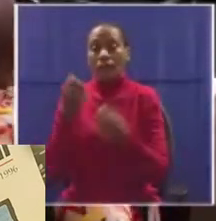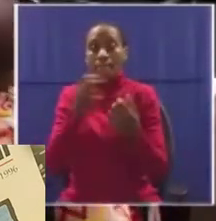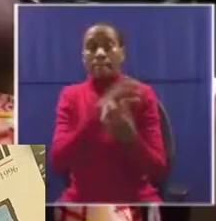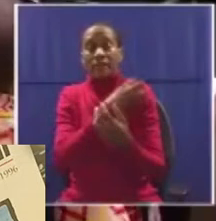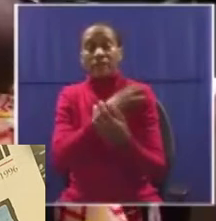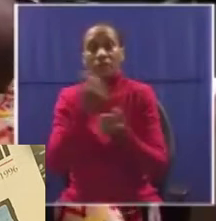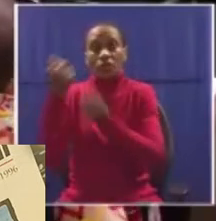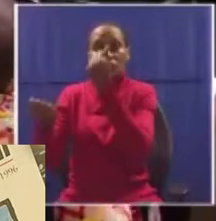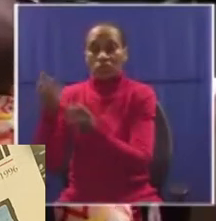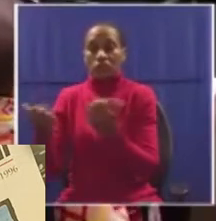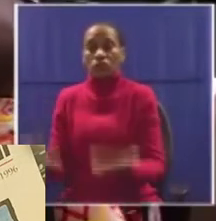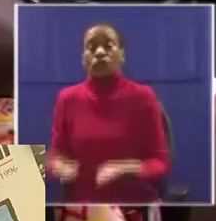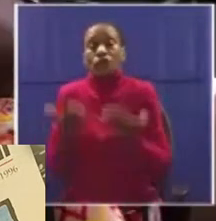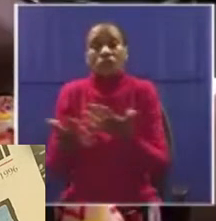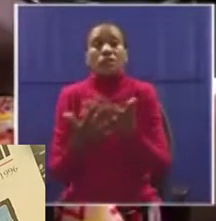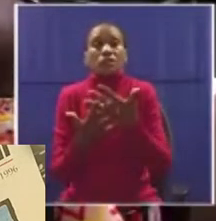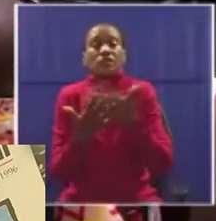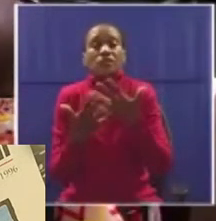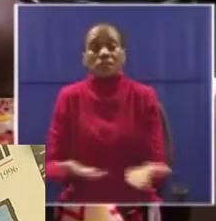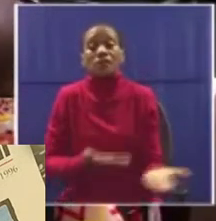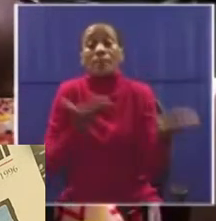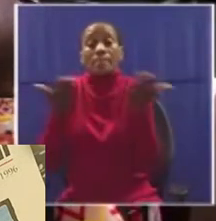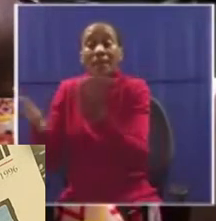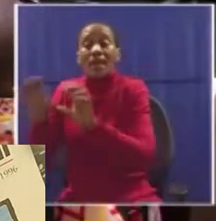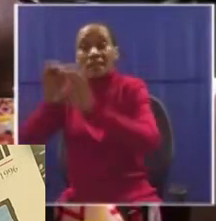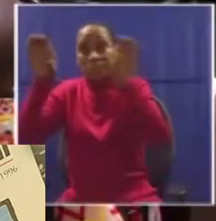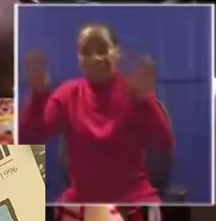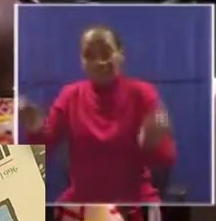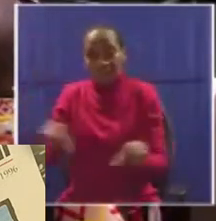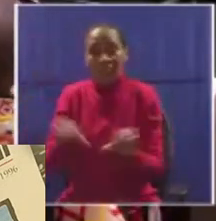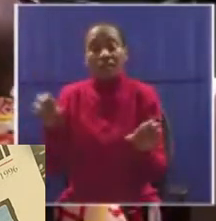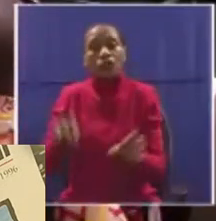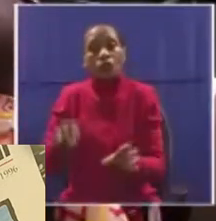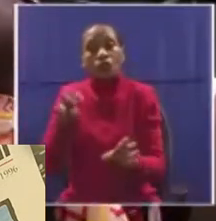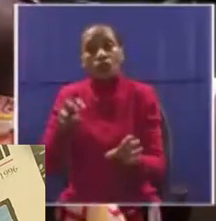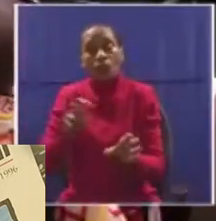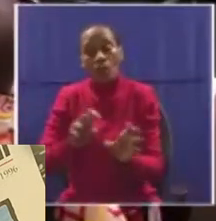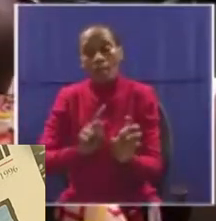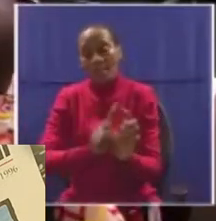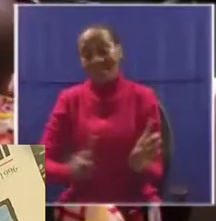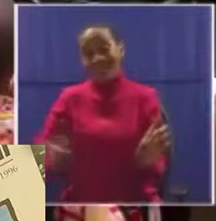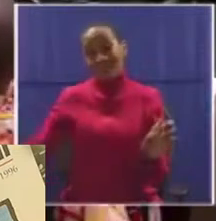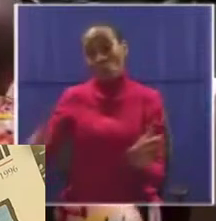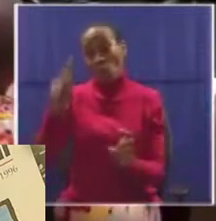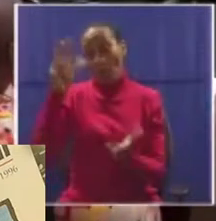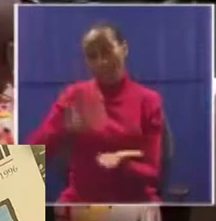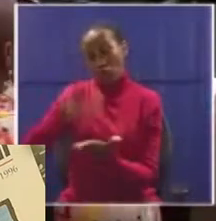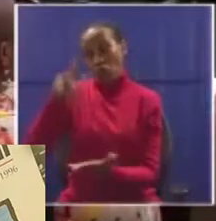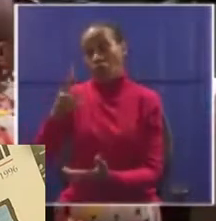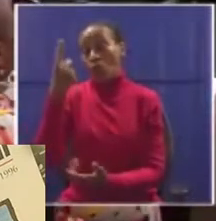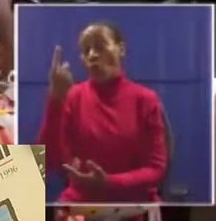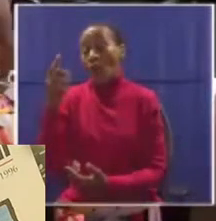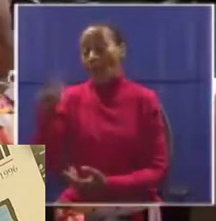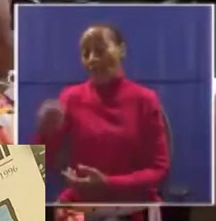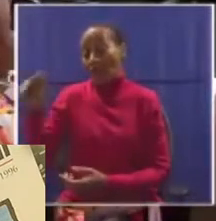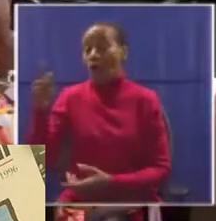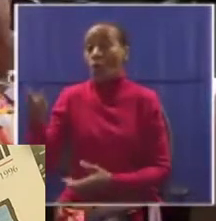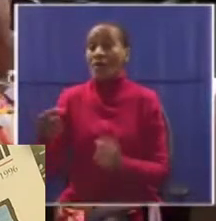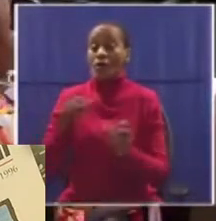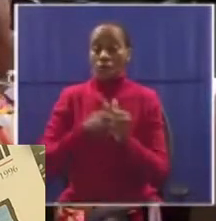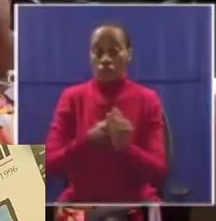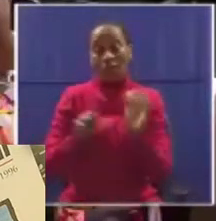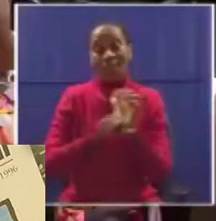Justice and Correctional Services submitted the certificate of exemption for approval by the National Assembly in terms of section